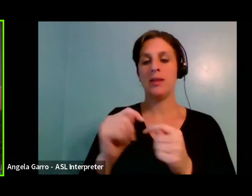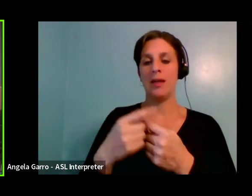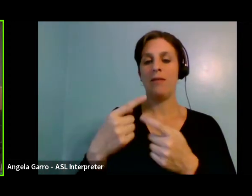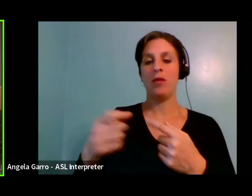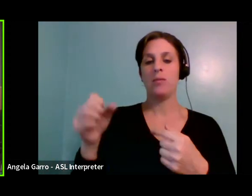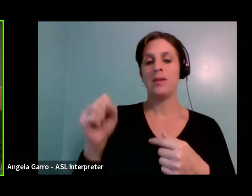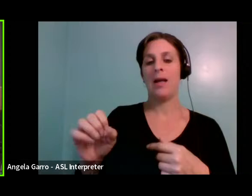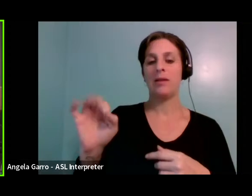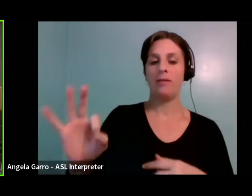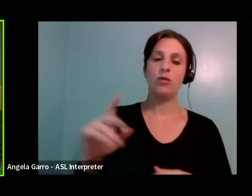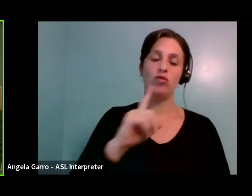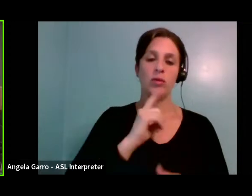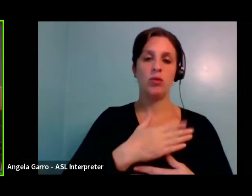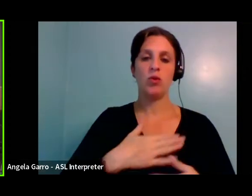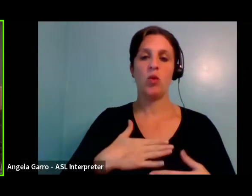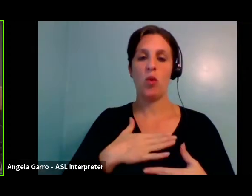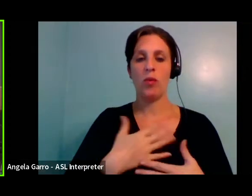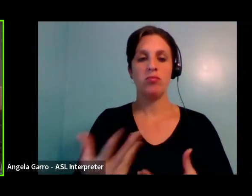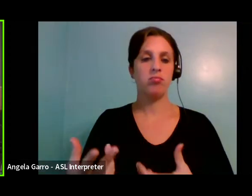taking part of this.